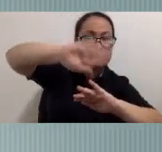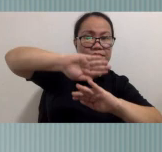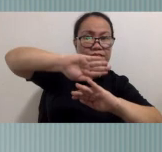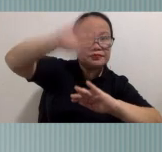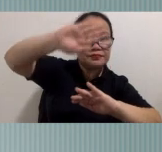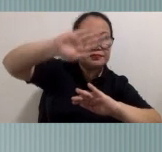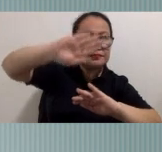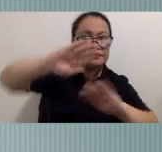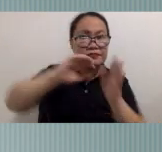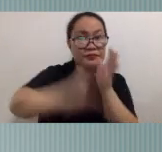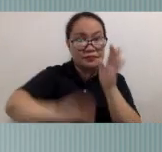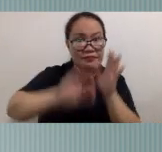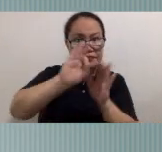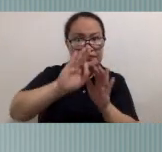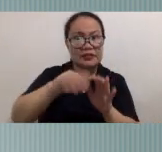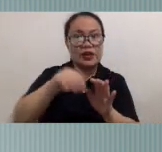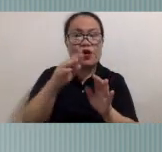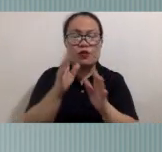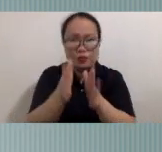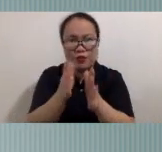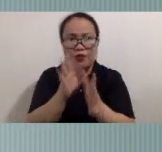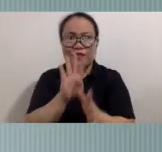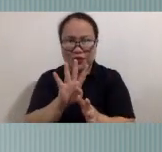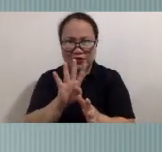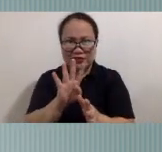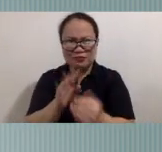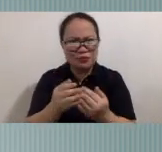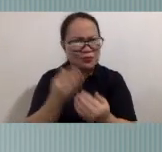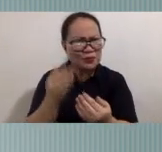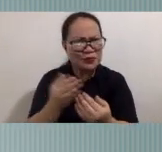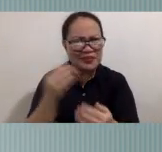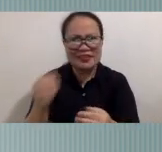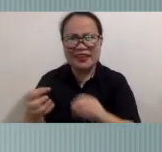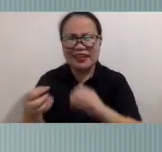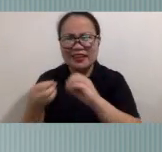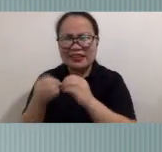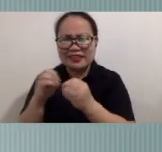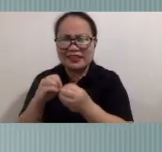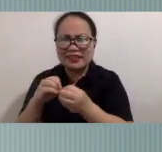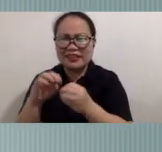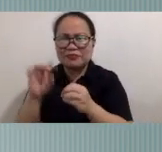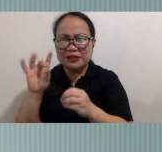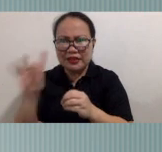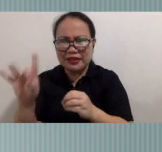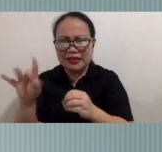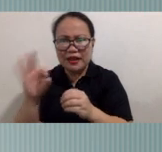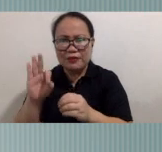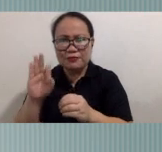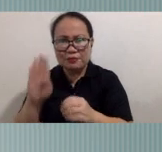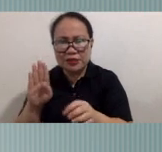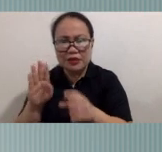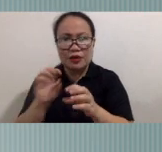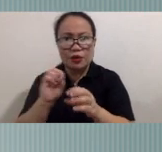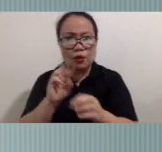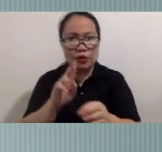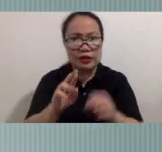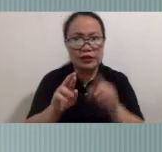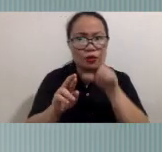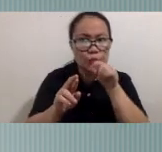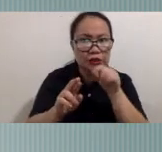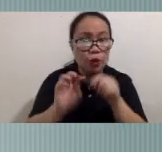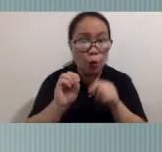not. Hindi raw kasama ang Facebook. So, we will cover Facebook. So, we only have